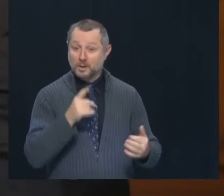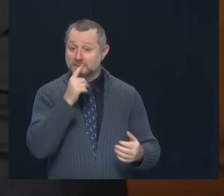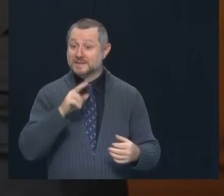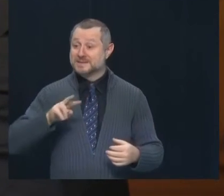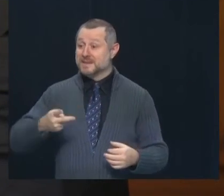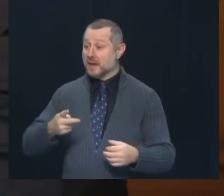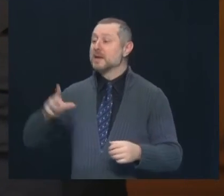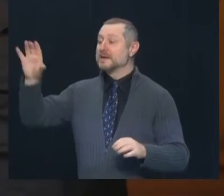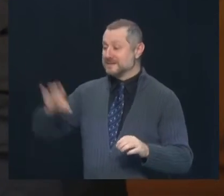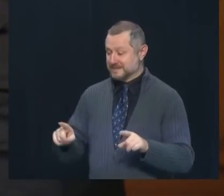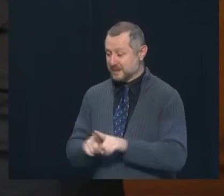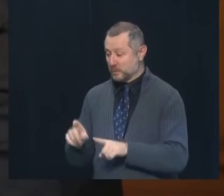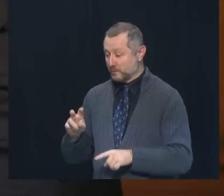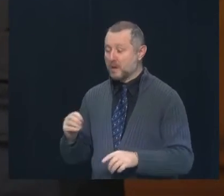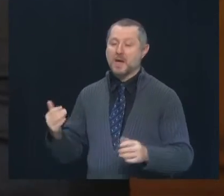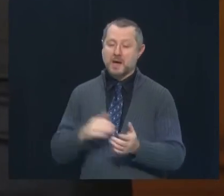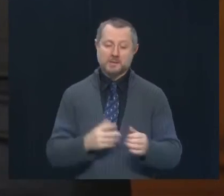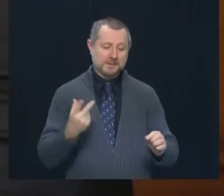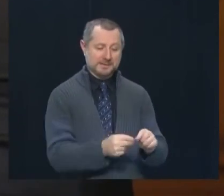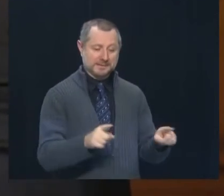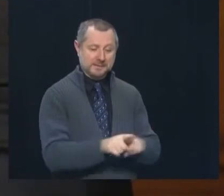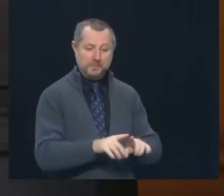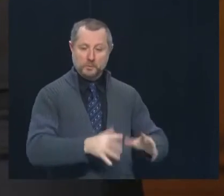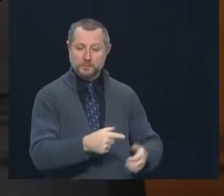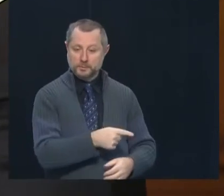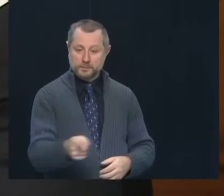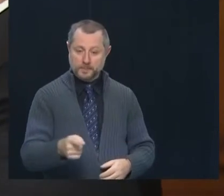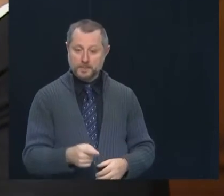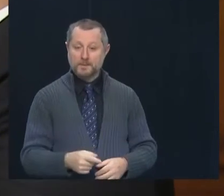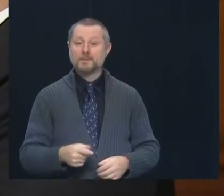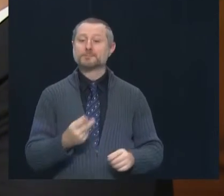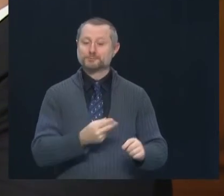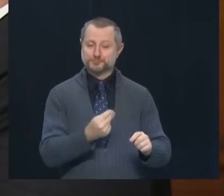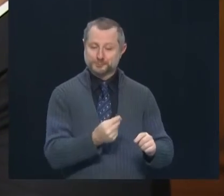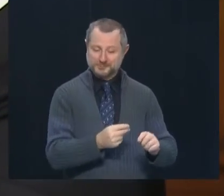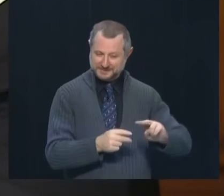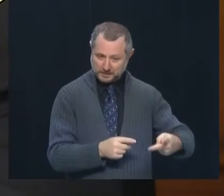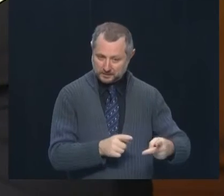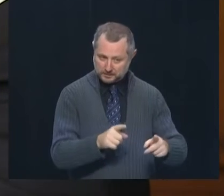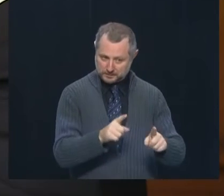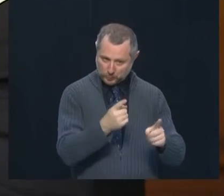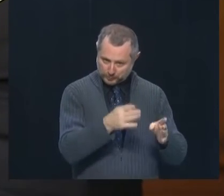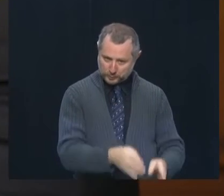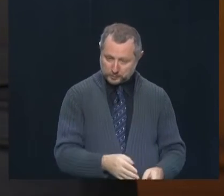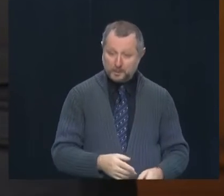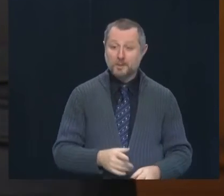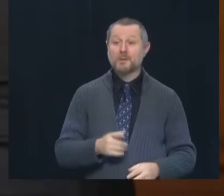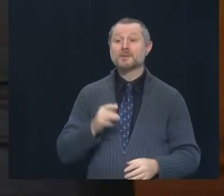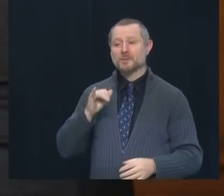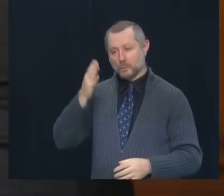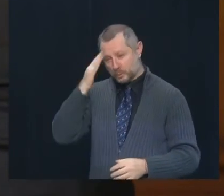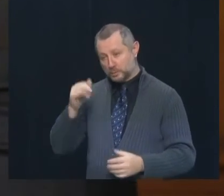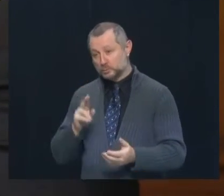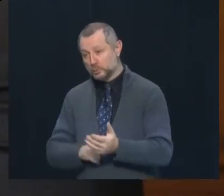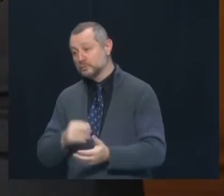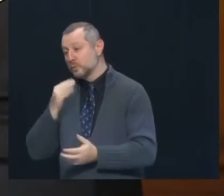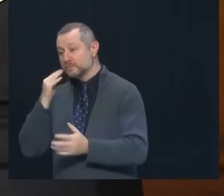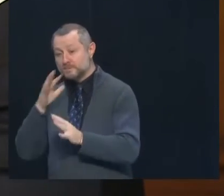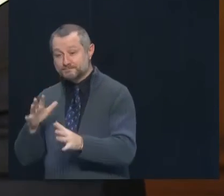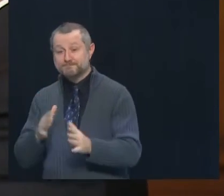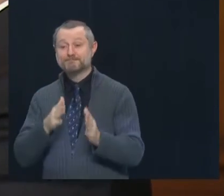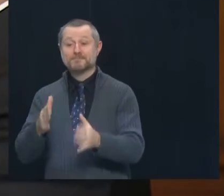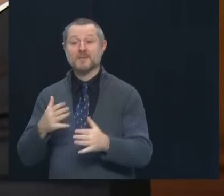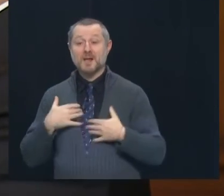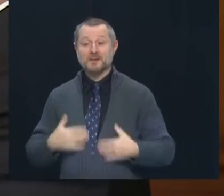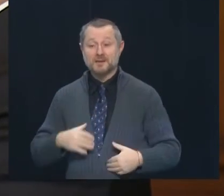know what those exact numbers are yet, but that's why you will go from the nursing homes to the healthcare workers in